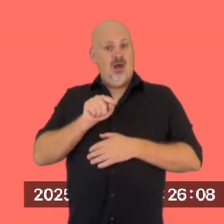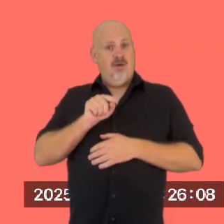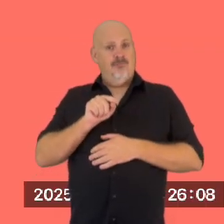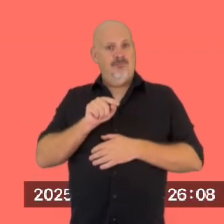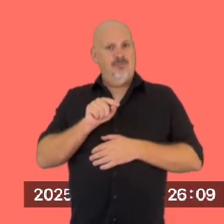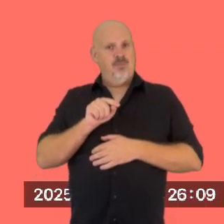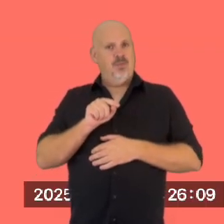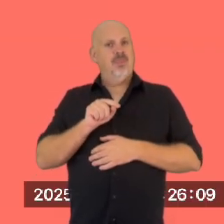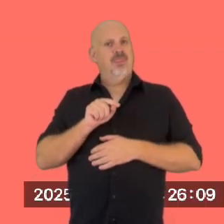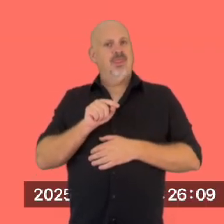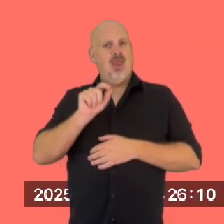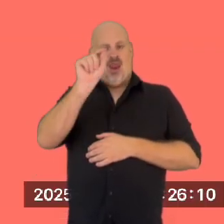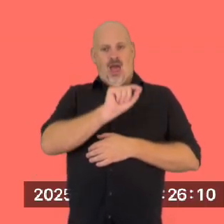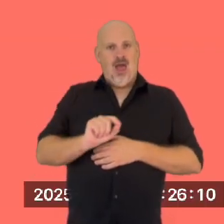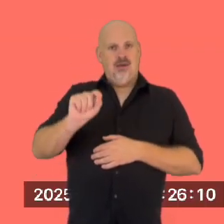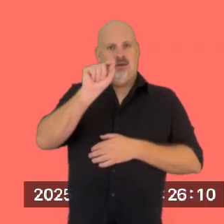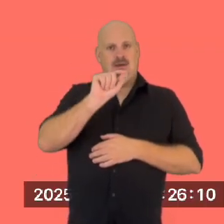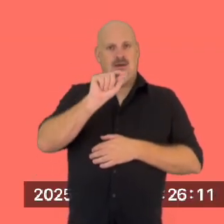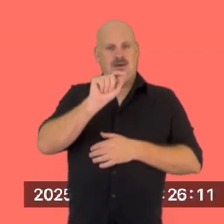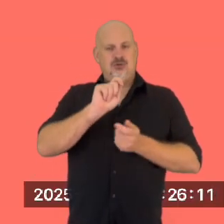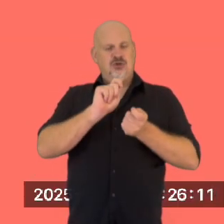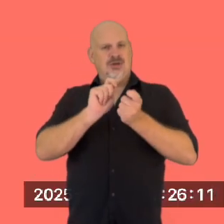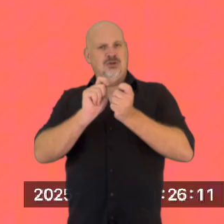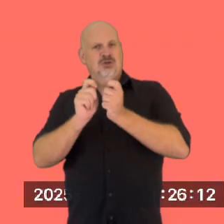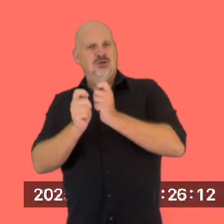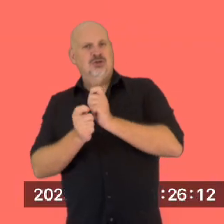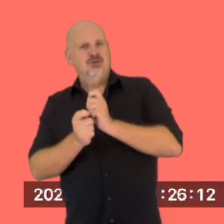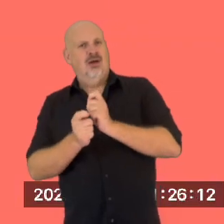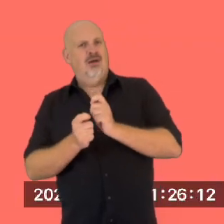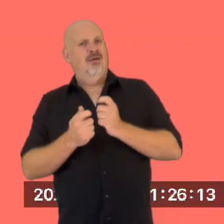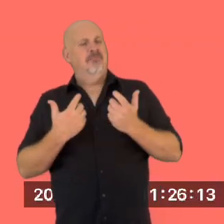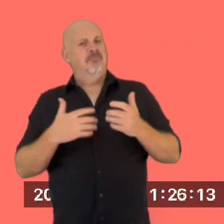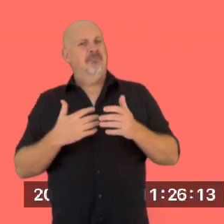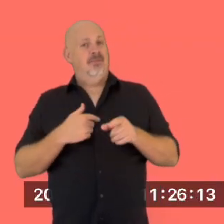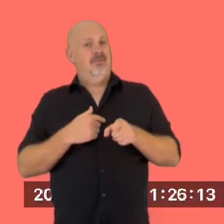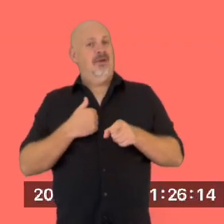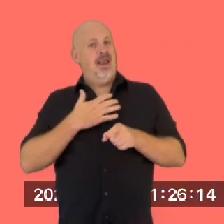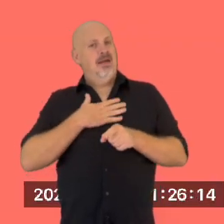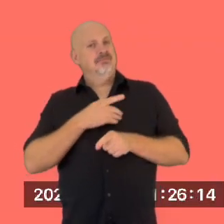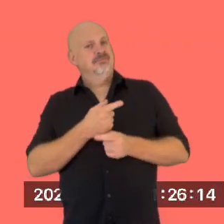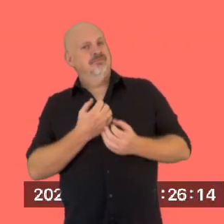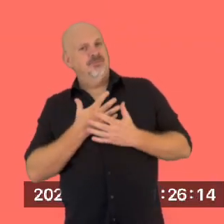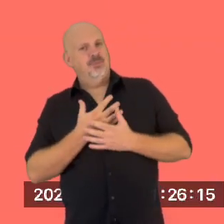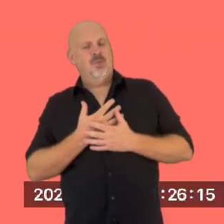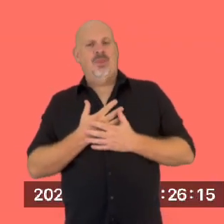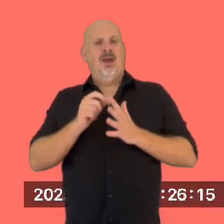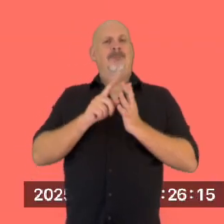representation. And so that something from a line drawing works very nicely from that. And I